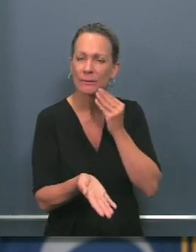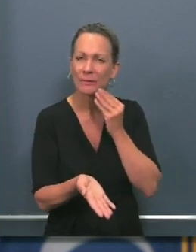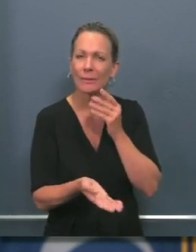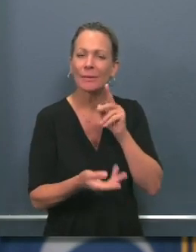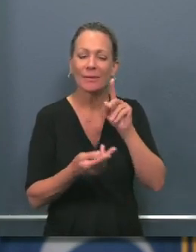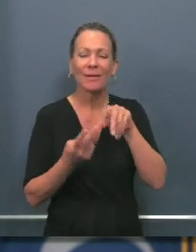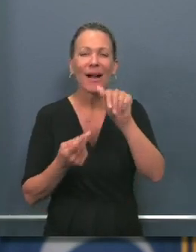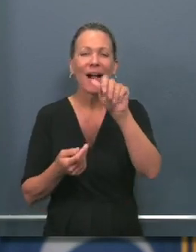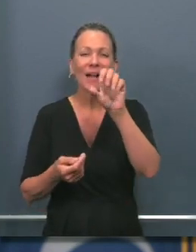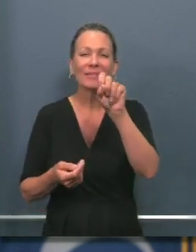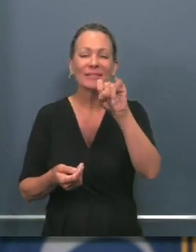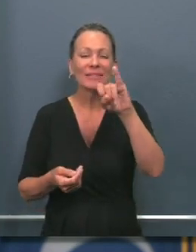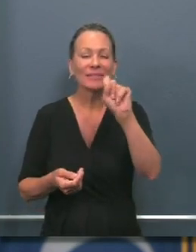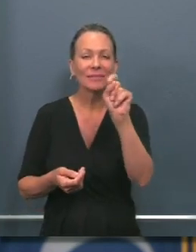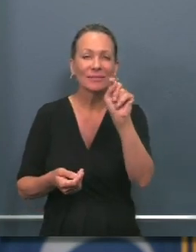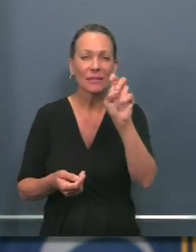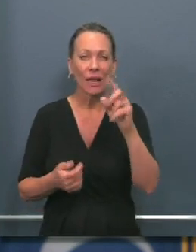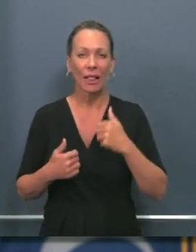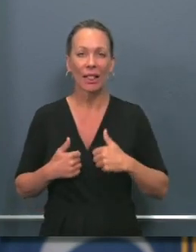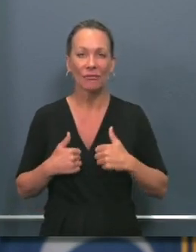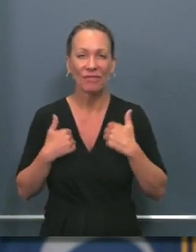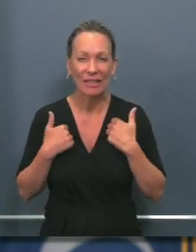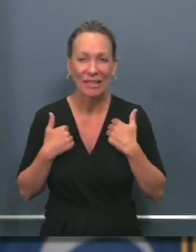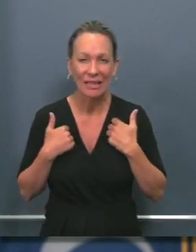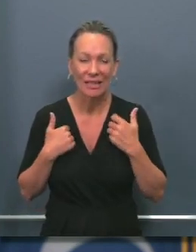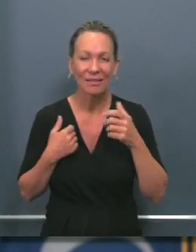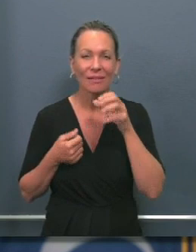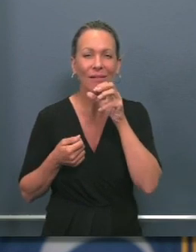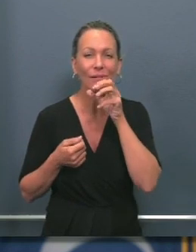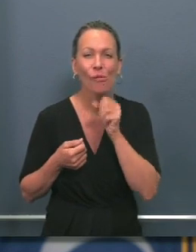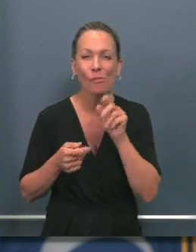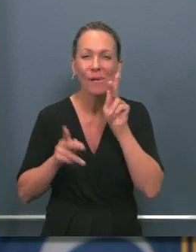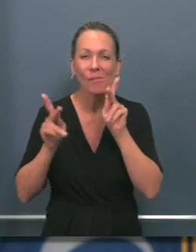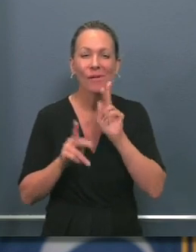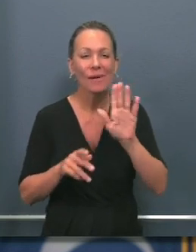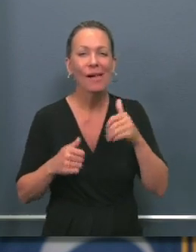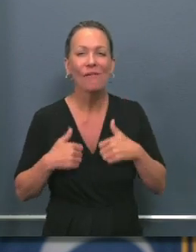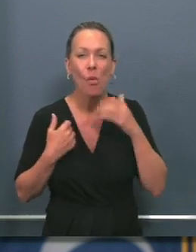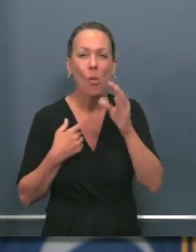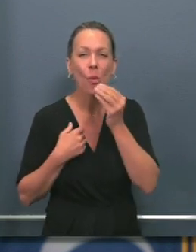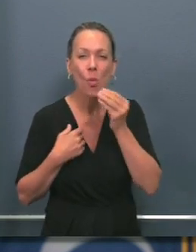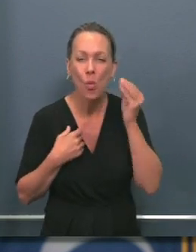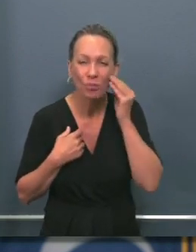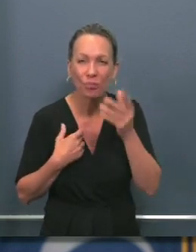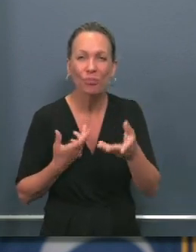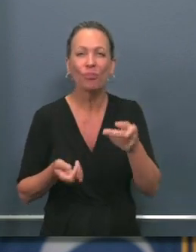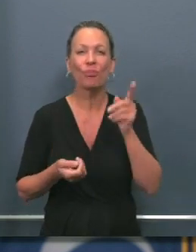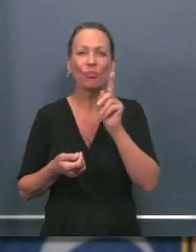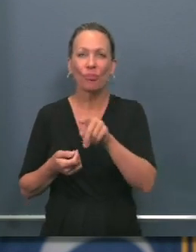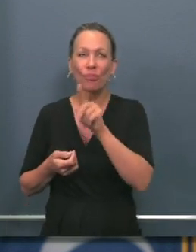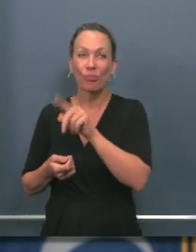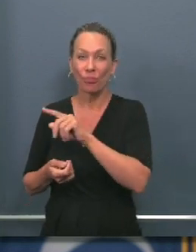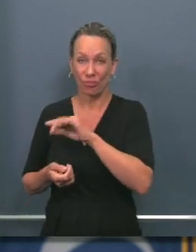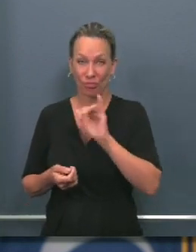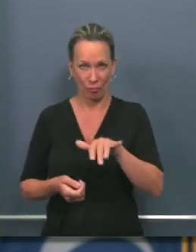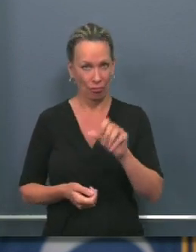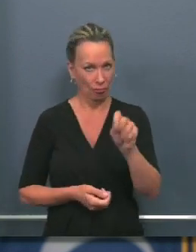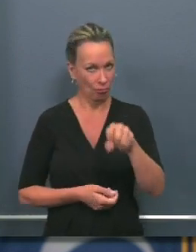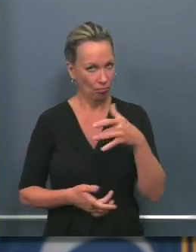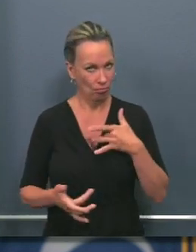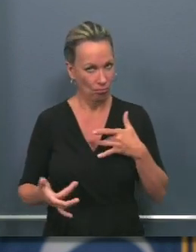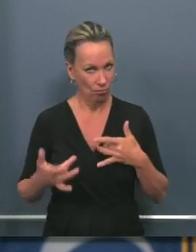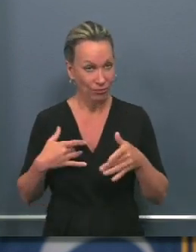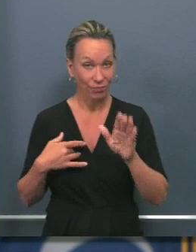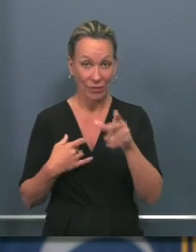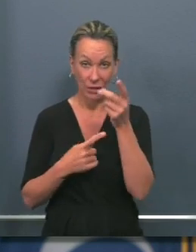may have noticed just a few days ago, Dr. Galley and his team put out new testing criteria for skilled nursing facilities. We have